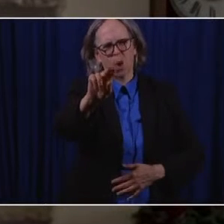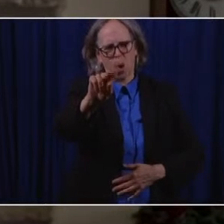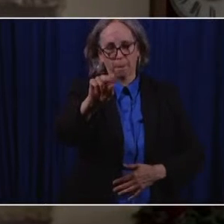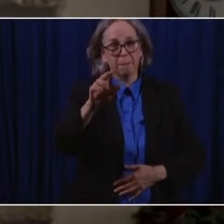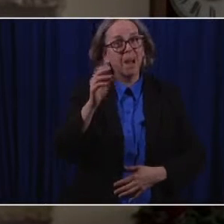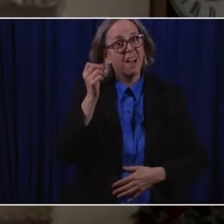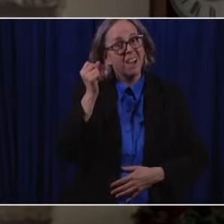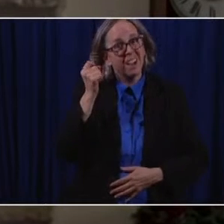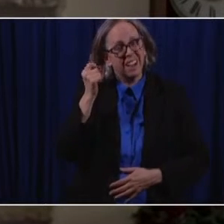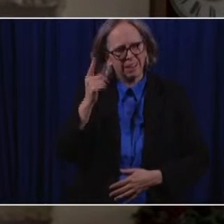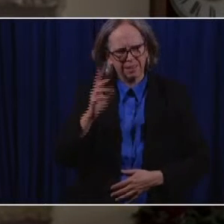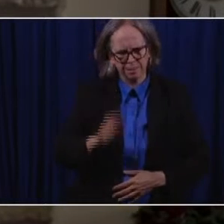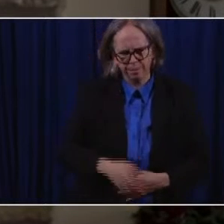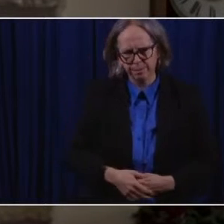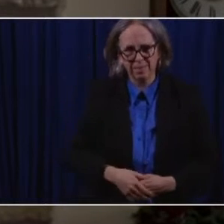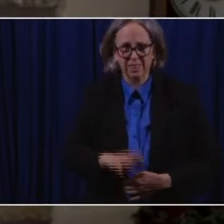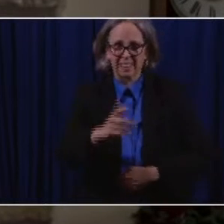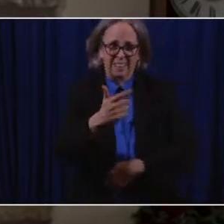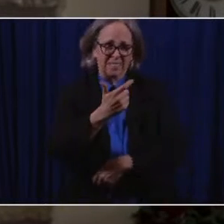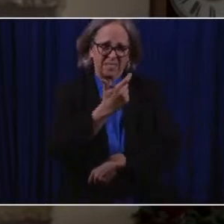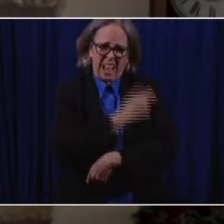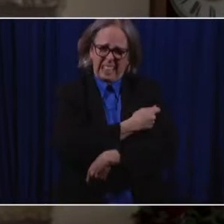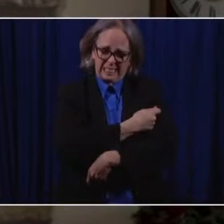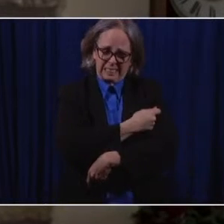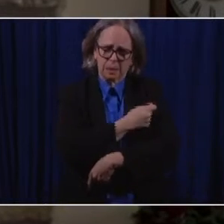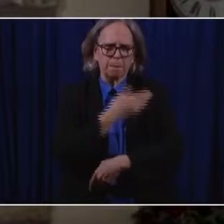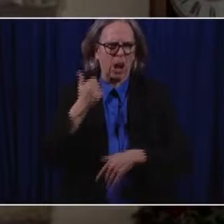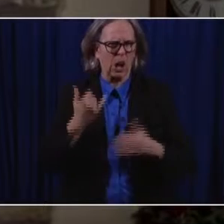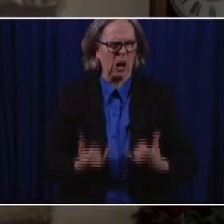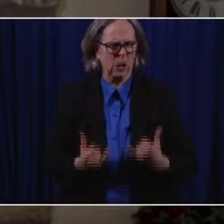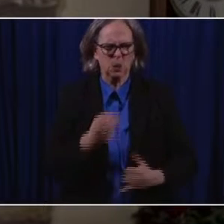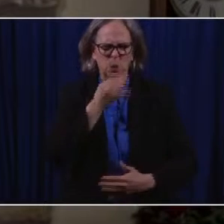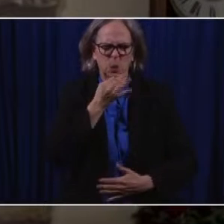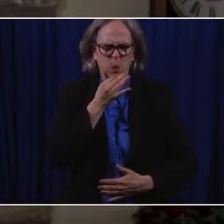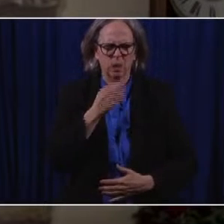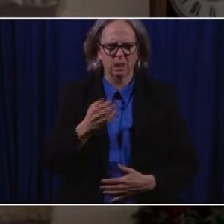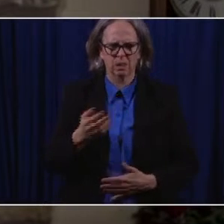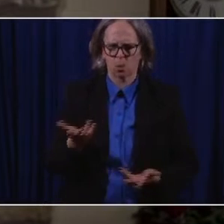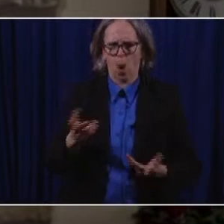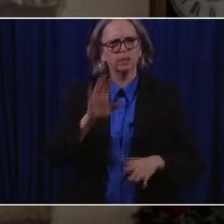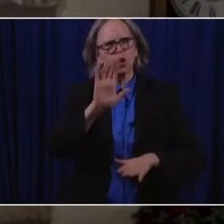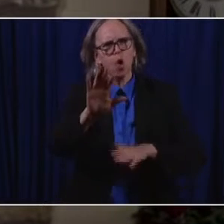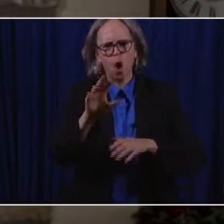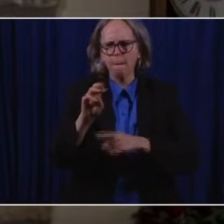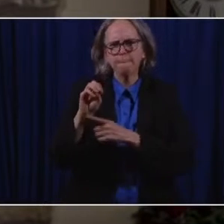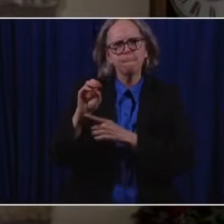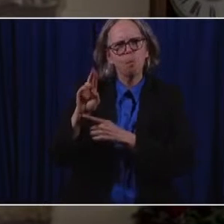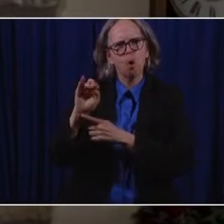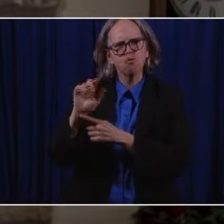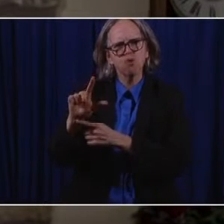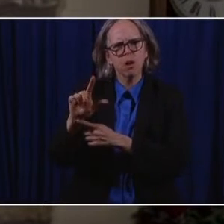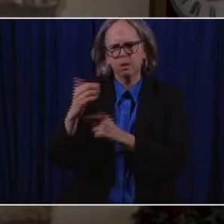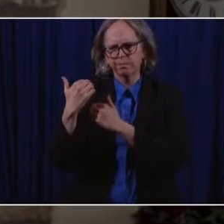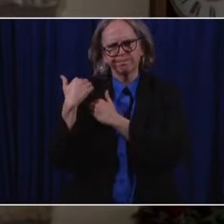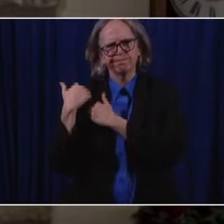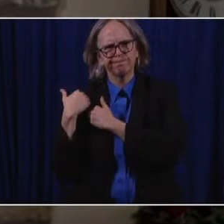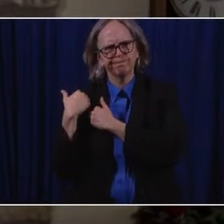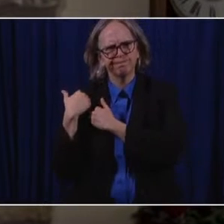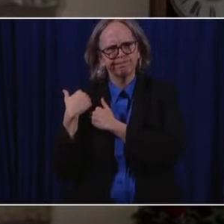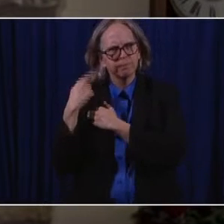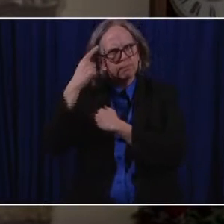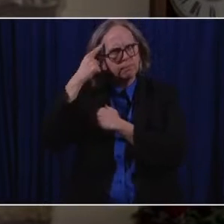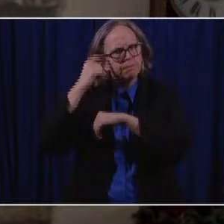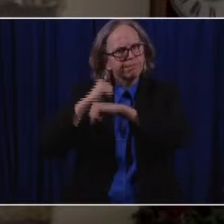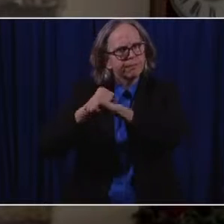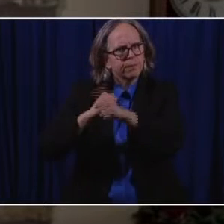It's the right thing to do. So we're getting the vaccine in. We want to get it into arms just